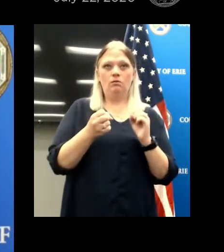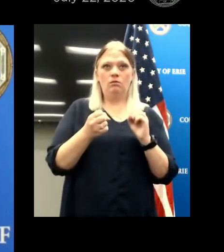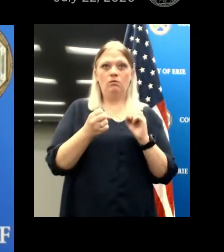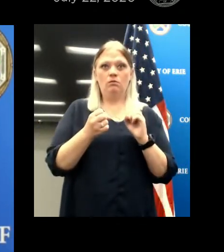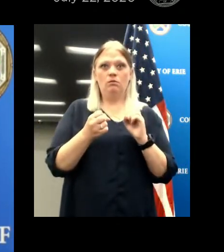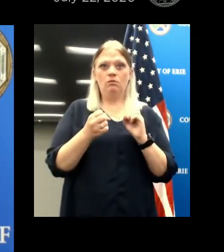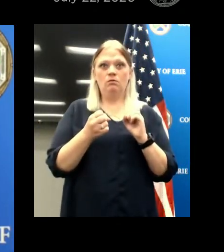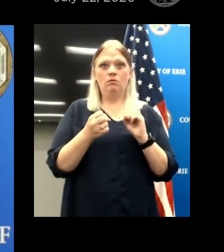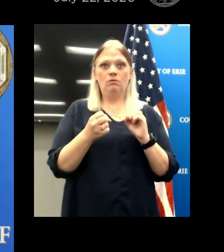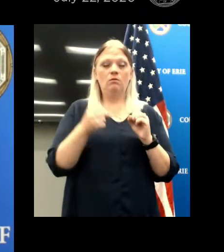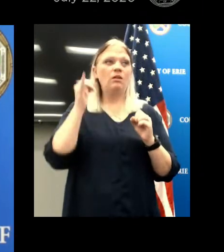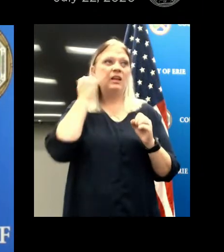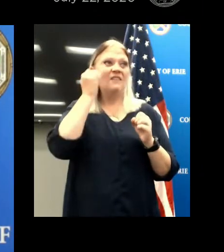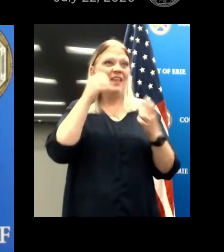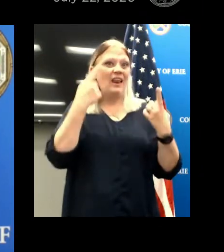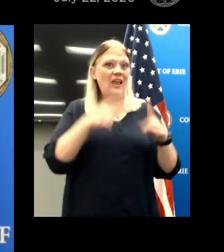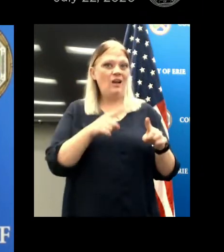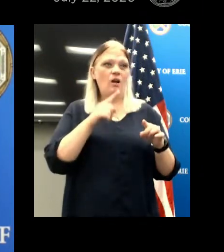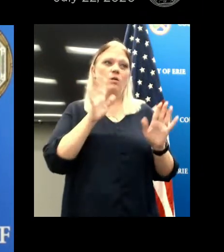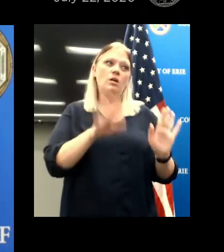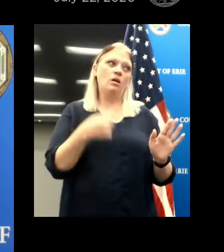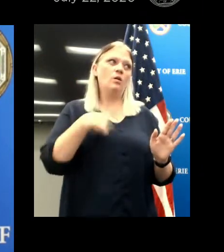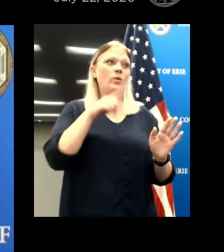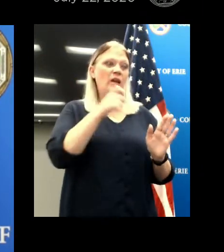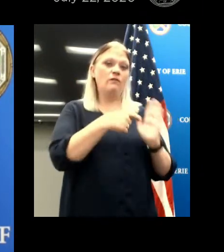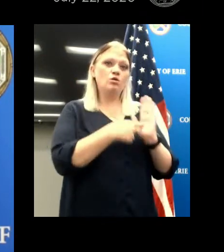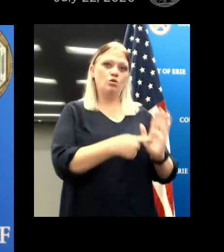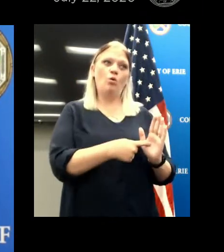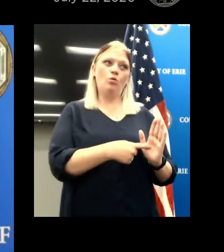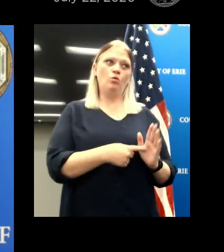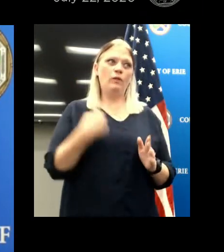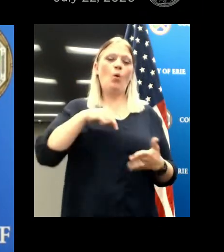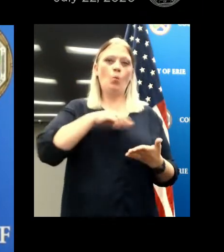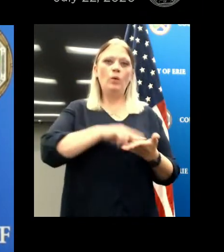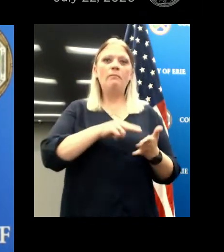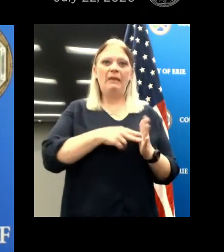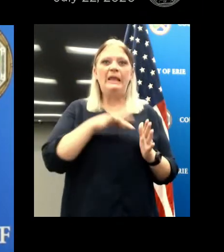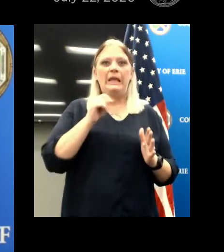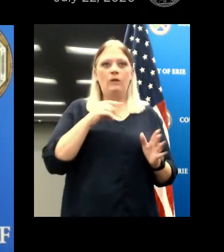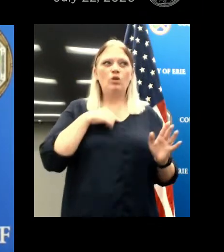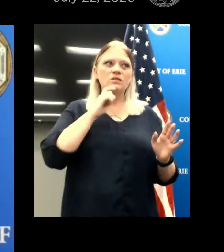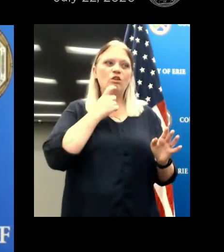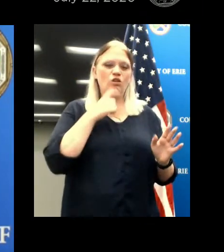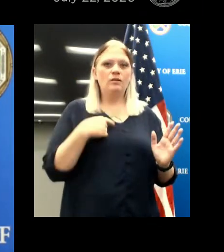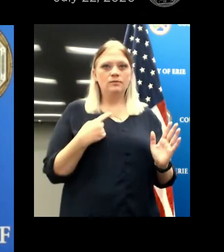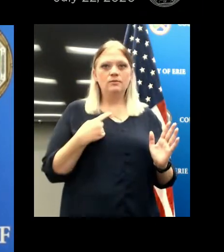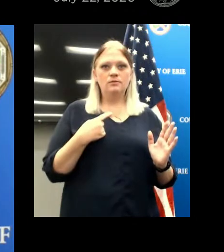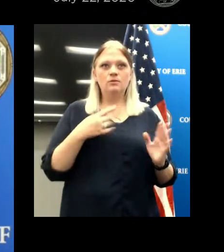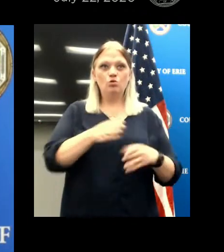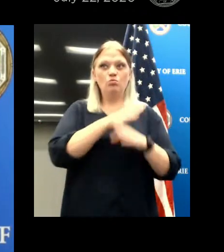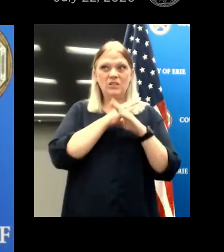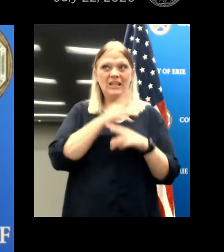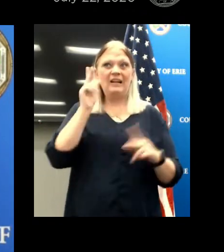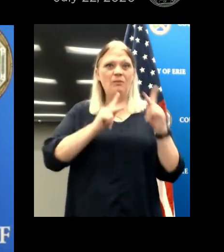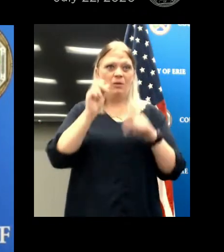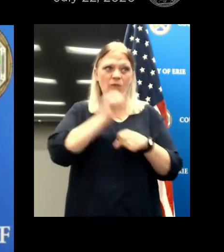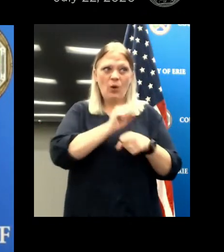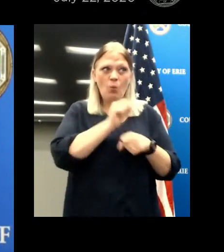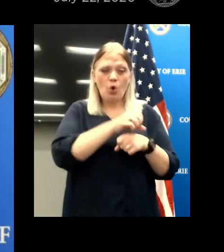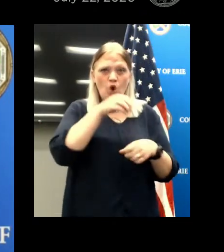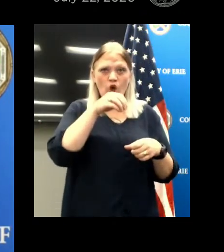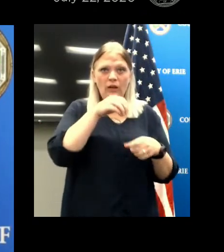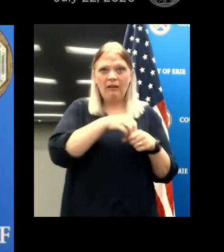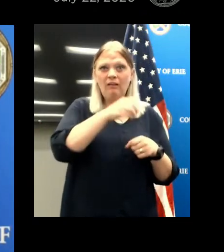that happens, it's basically, okay, we got to show you we mean business. And we're doing it to protect the individuals who work in the bars